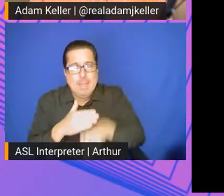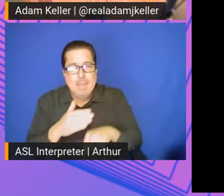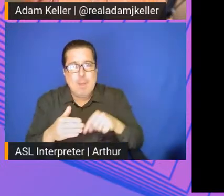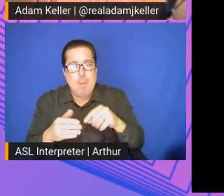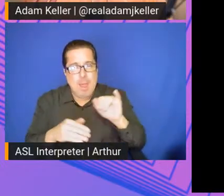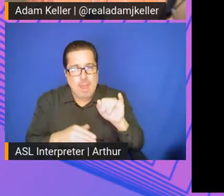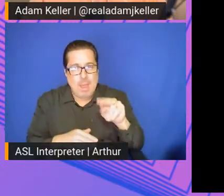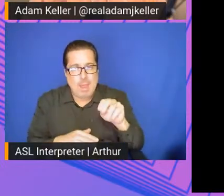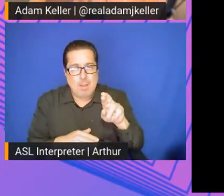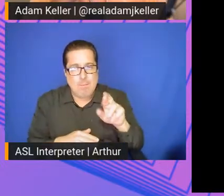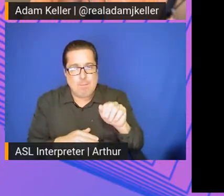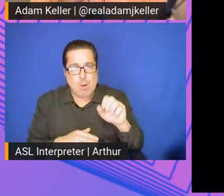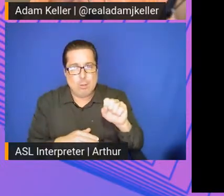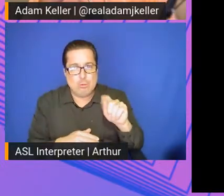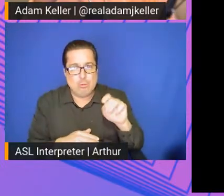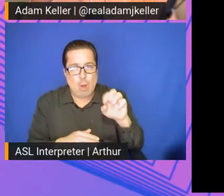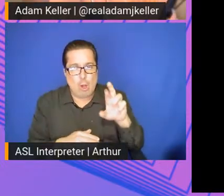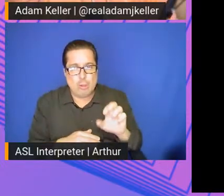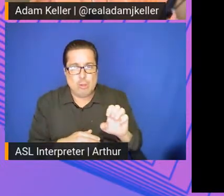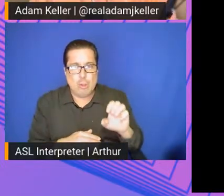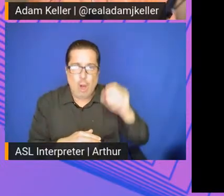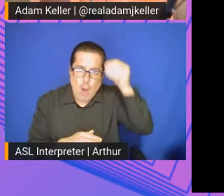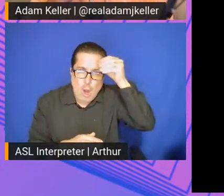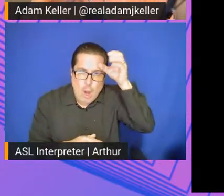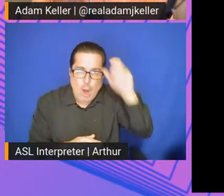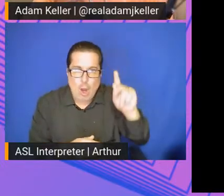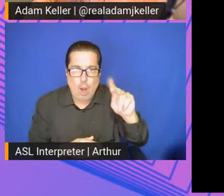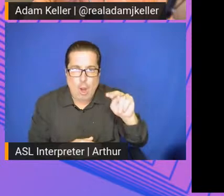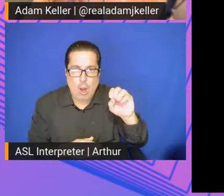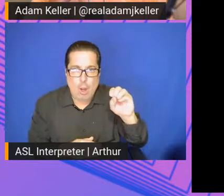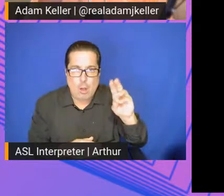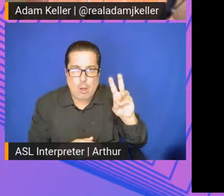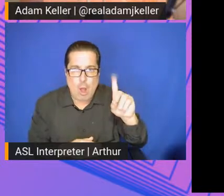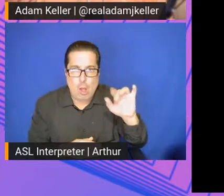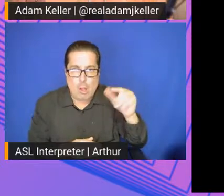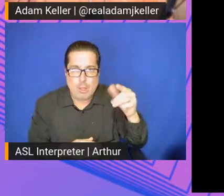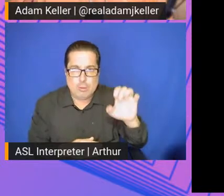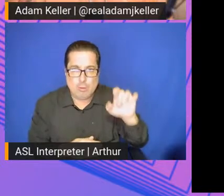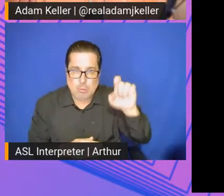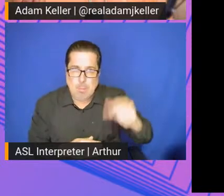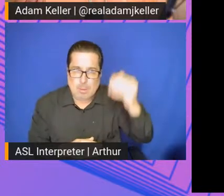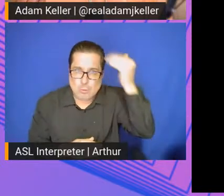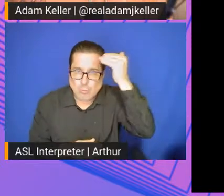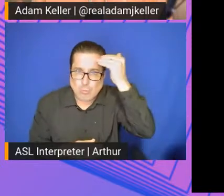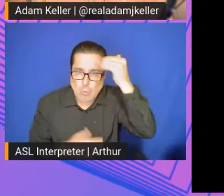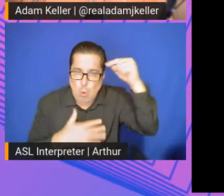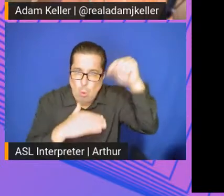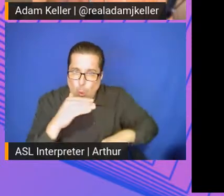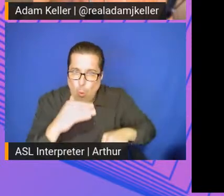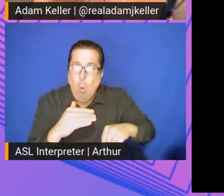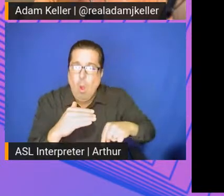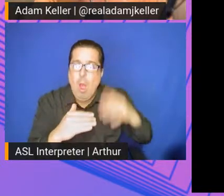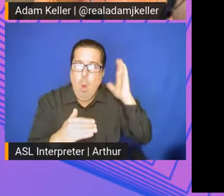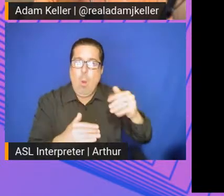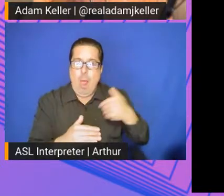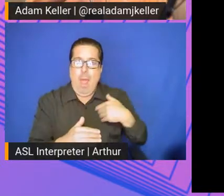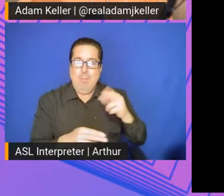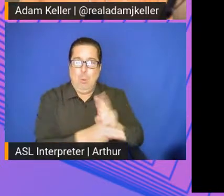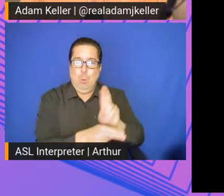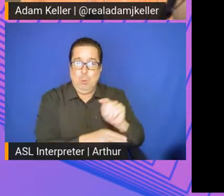have to leverage these tools, but you can extend them quite a bit, and there's a lot of power in using those tools.